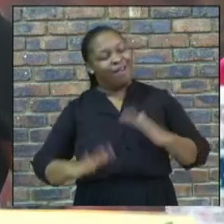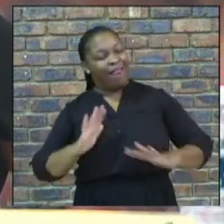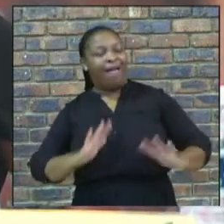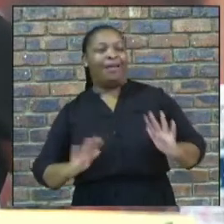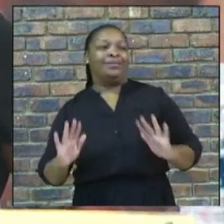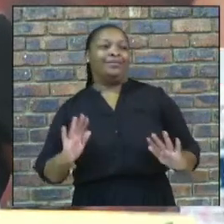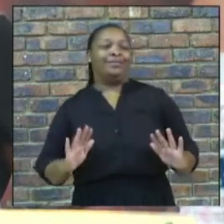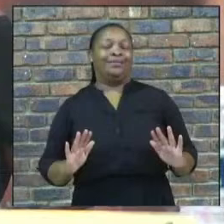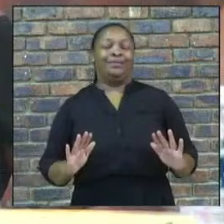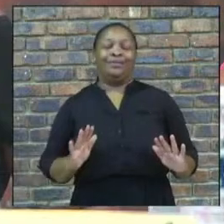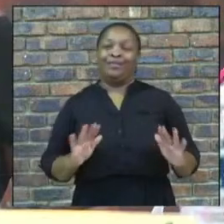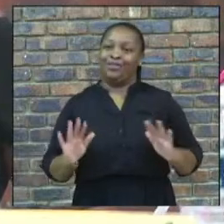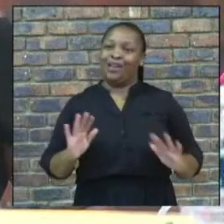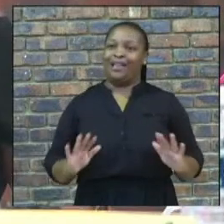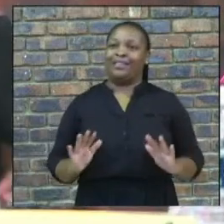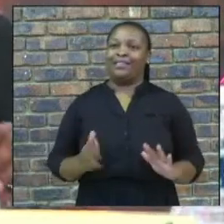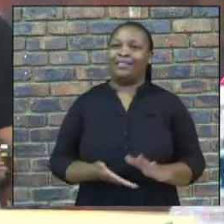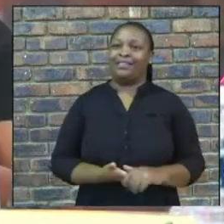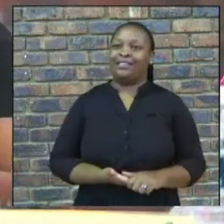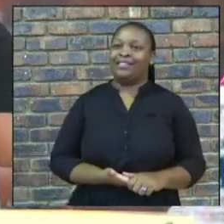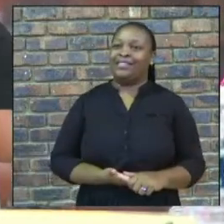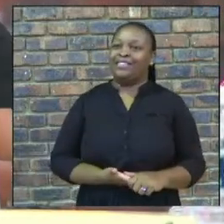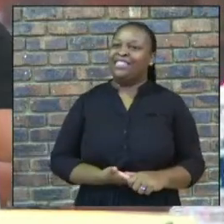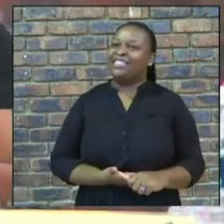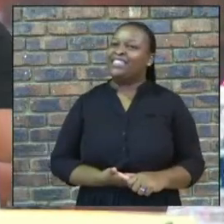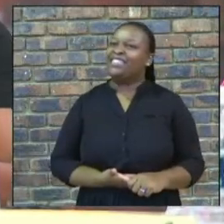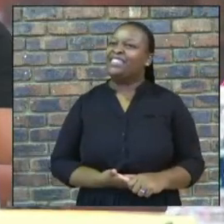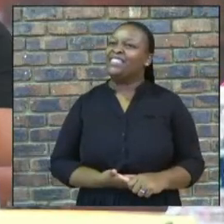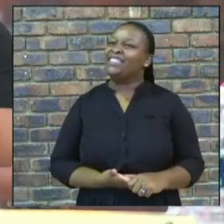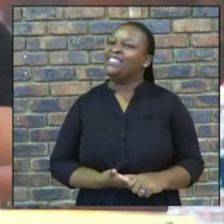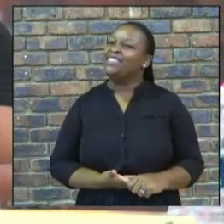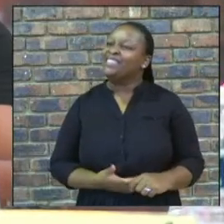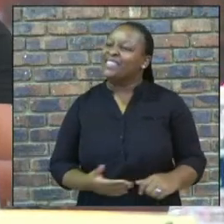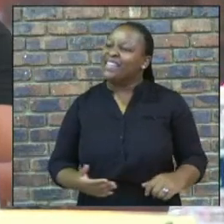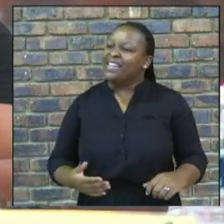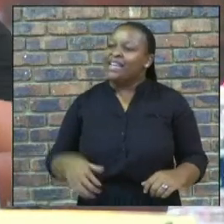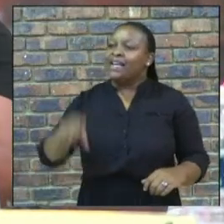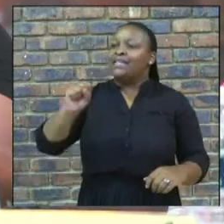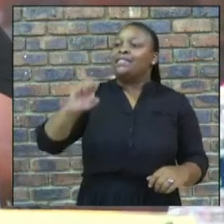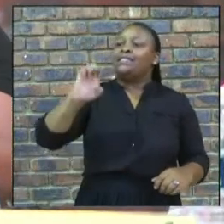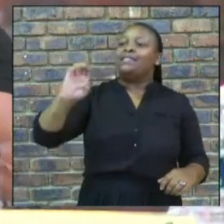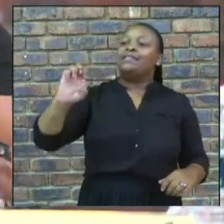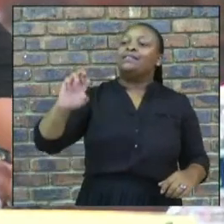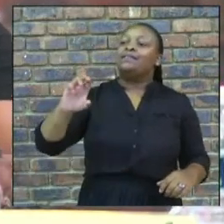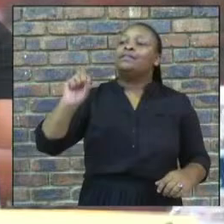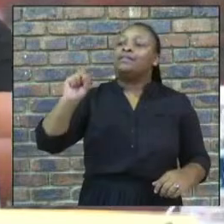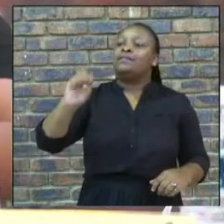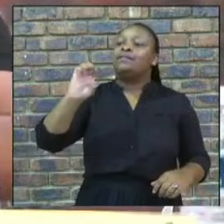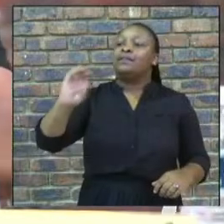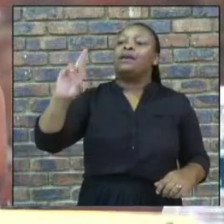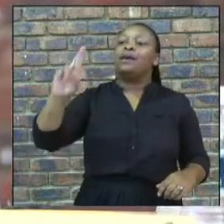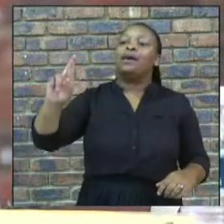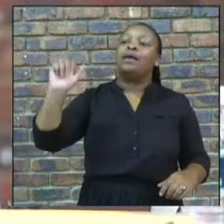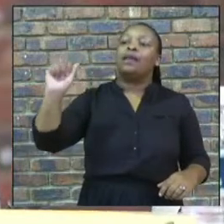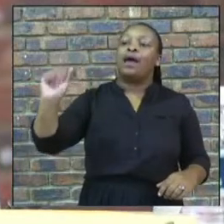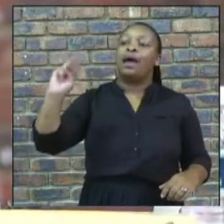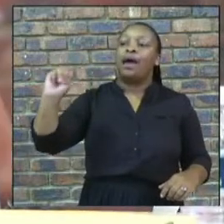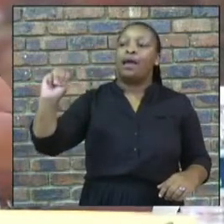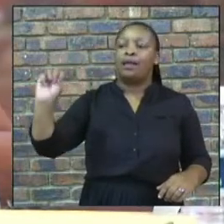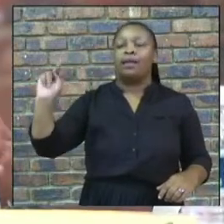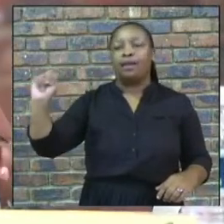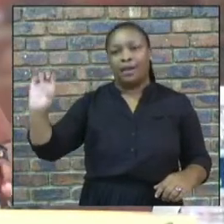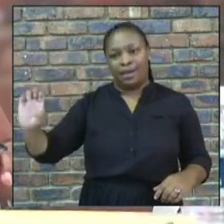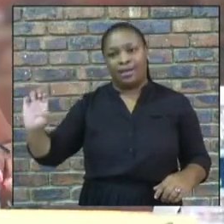to introduce me. Kintate Serane, I'm Mr. Serane. I'm from Ward 103, from Pumekaya.